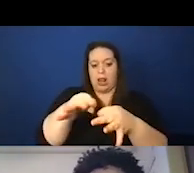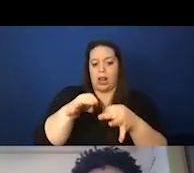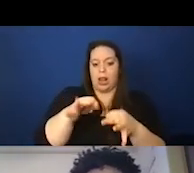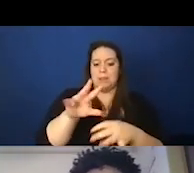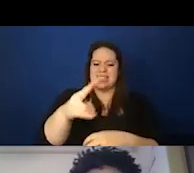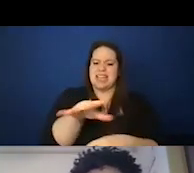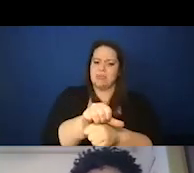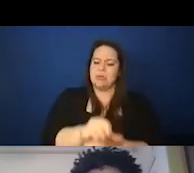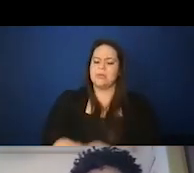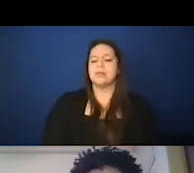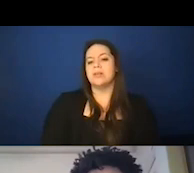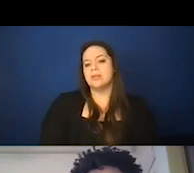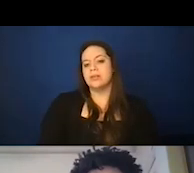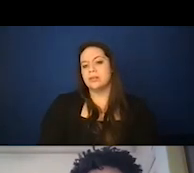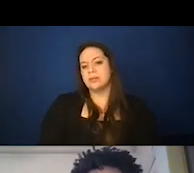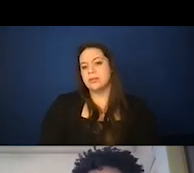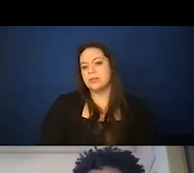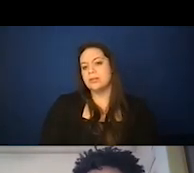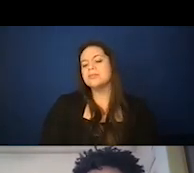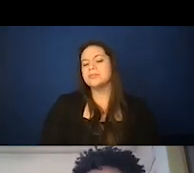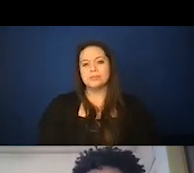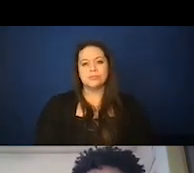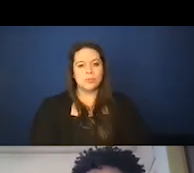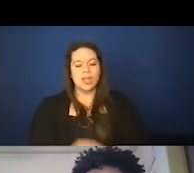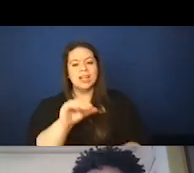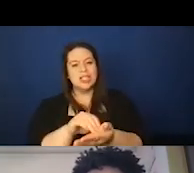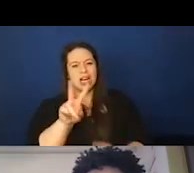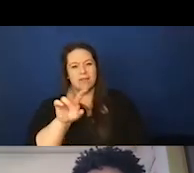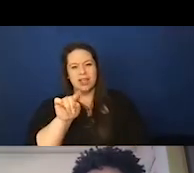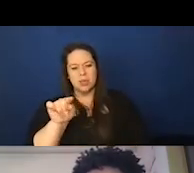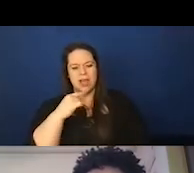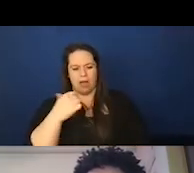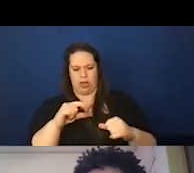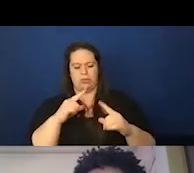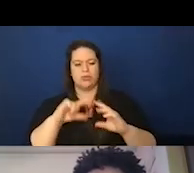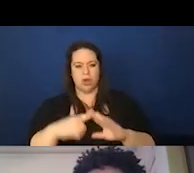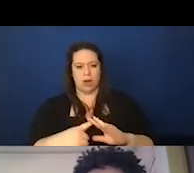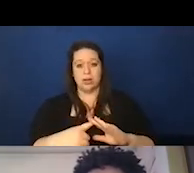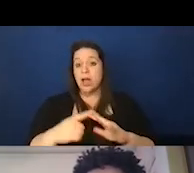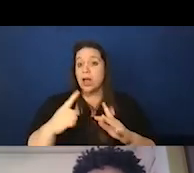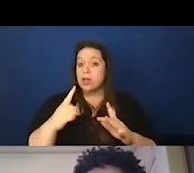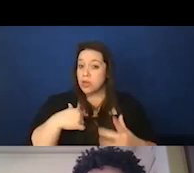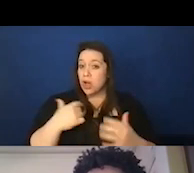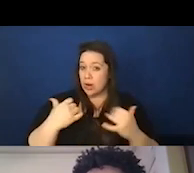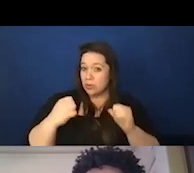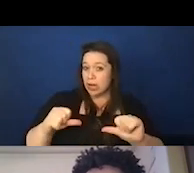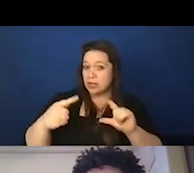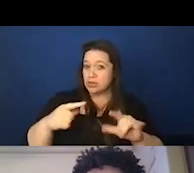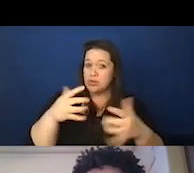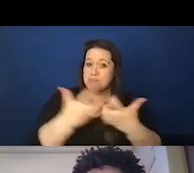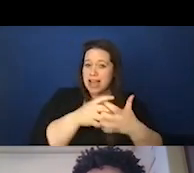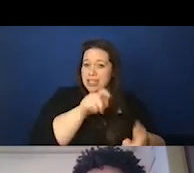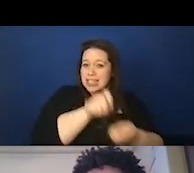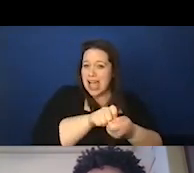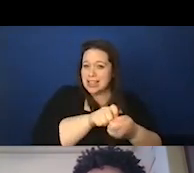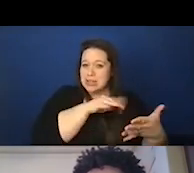What? And I'll start, Dr. Riley. I think, we're trying to stick to what was done in the studies, in order to get the same type of